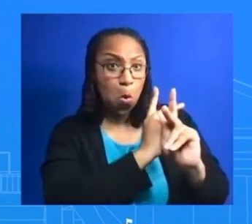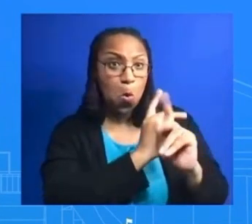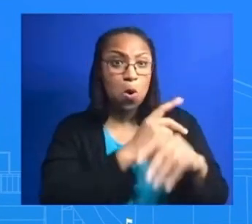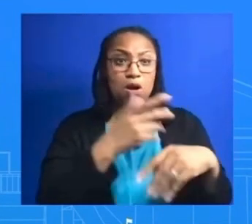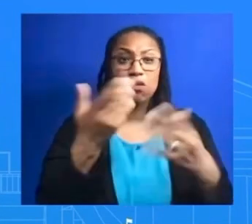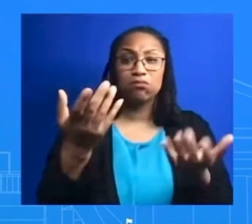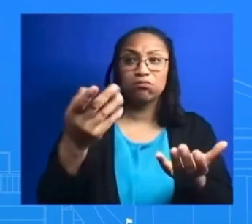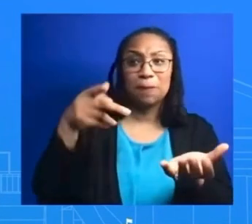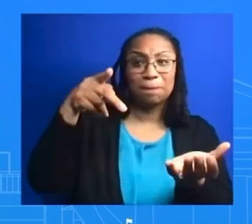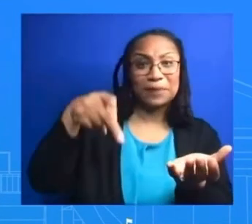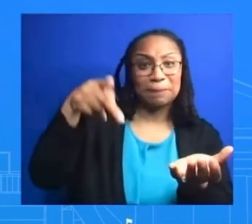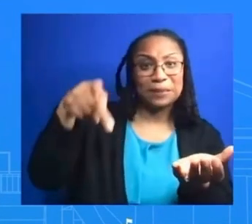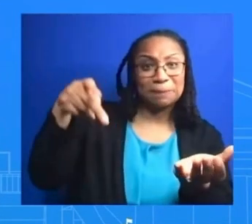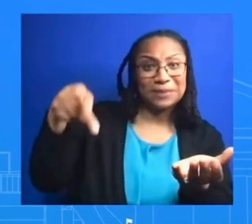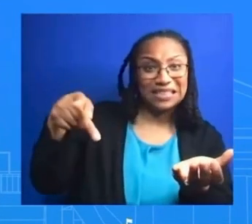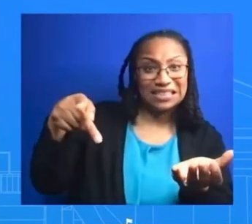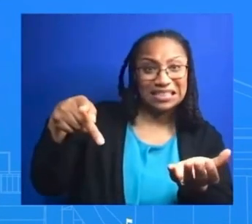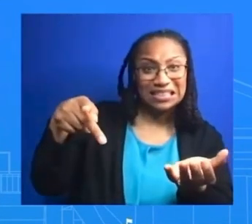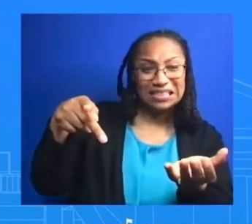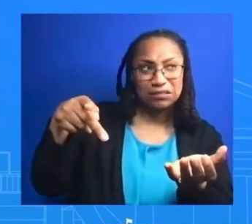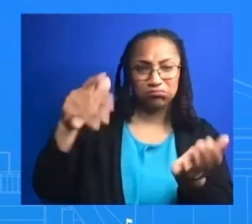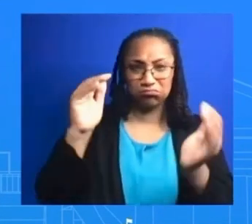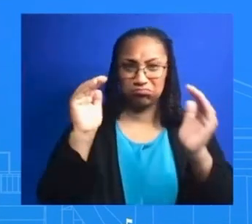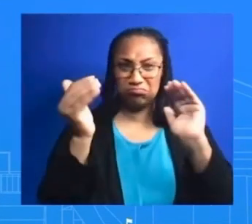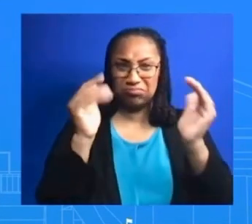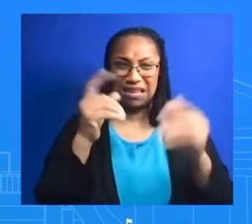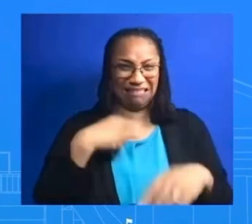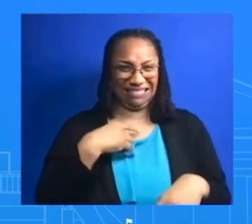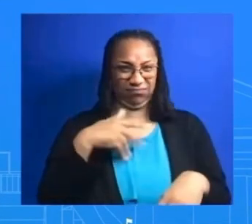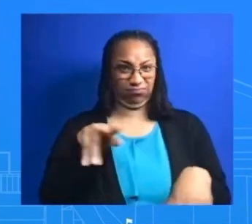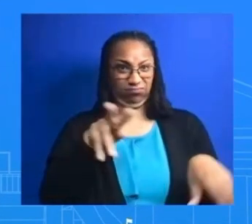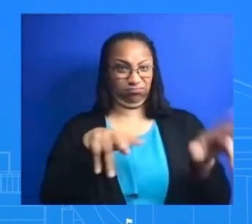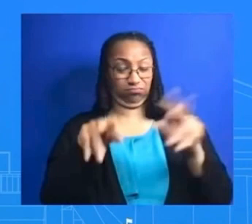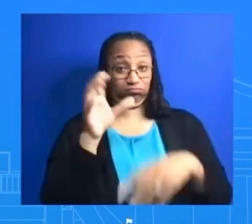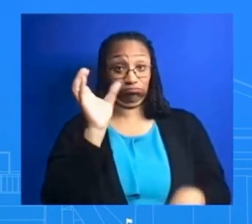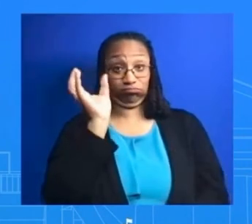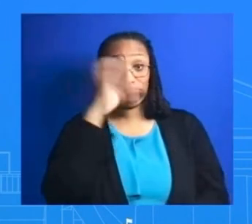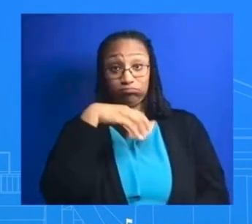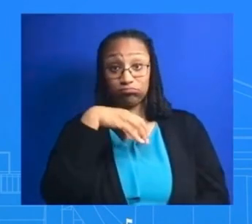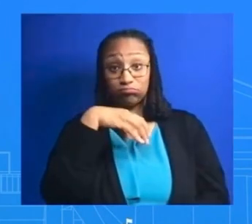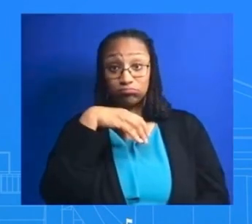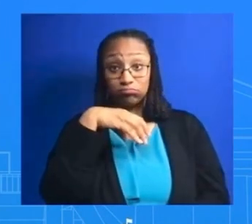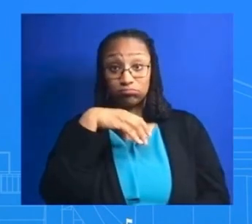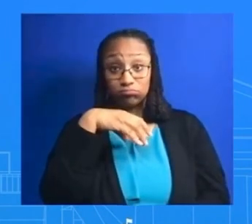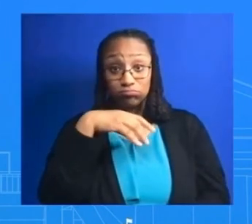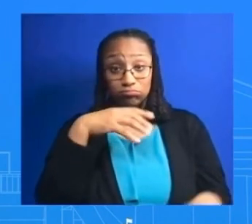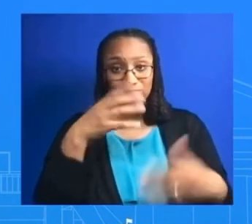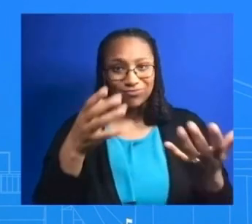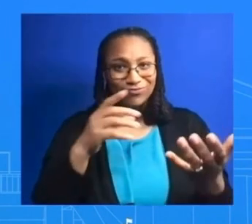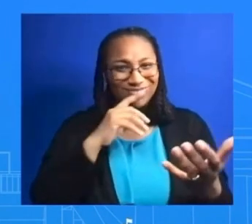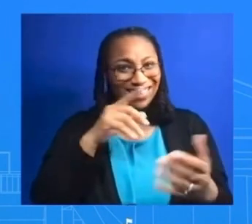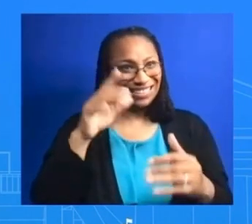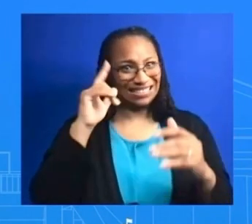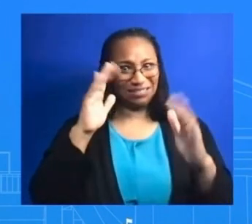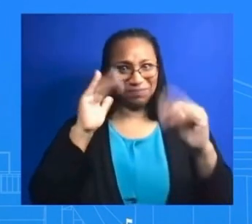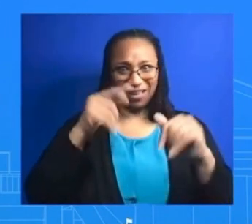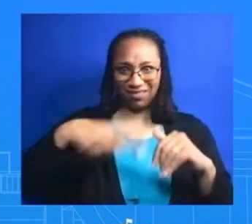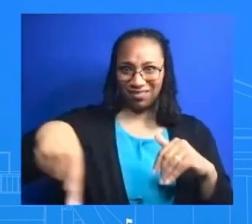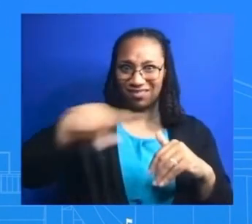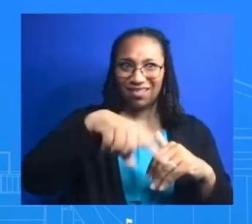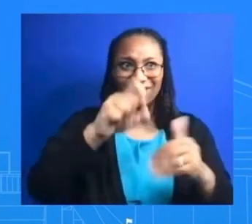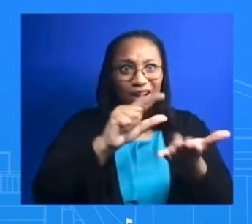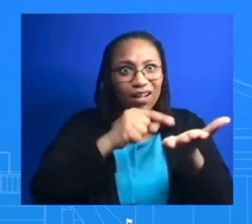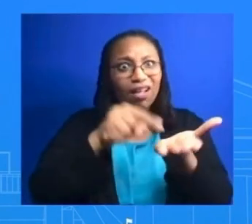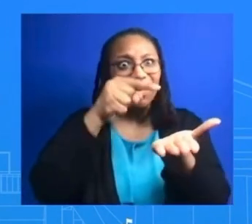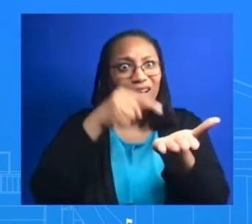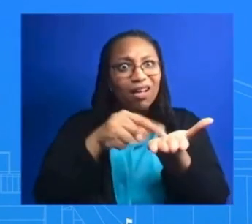federal student loans were given with the expectation that they would be paid back, and then the Paycheck Protection Program loans were given to